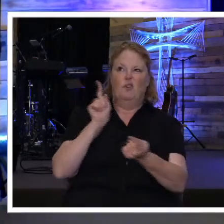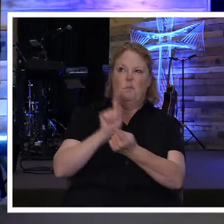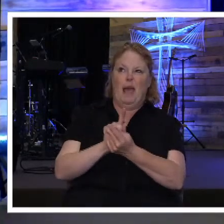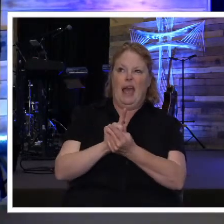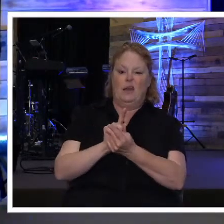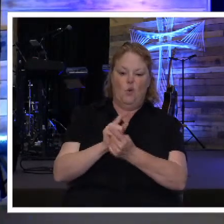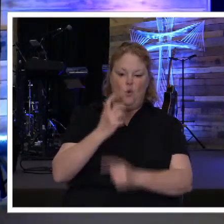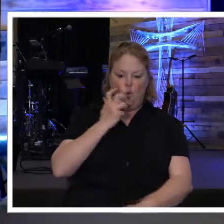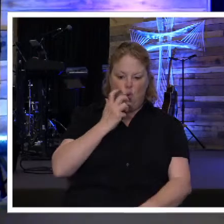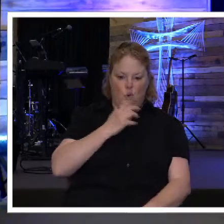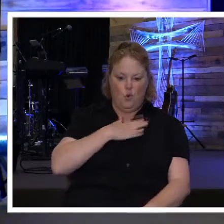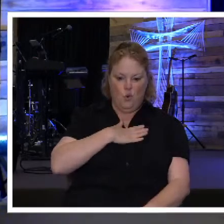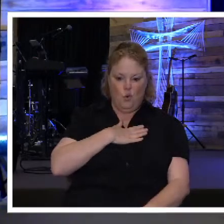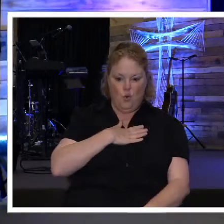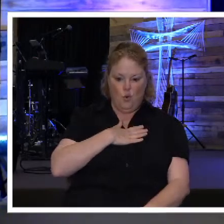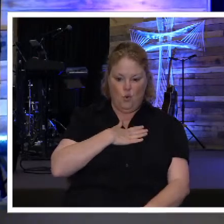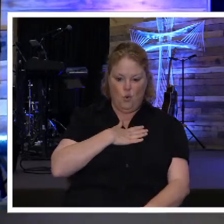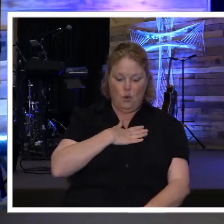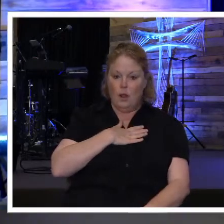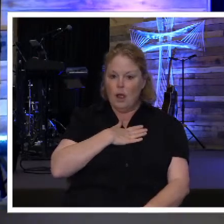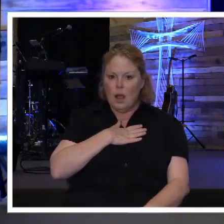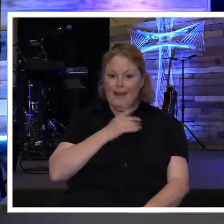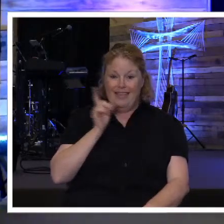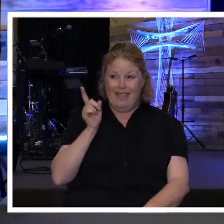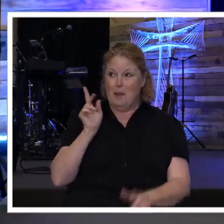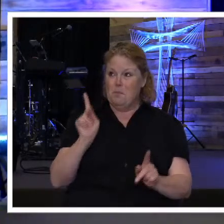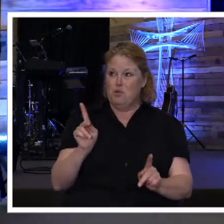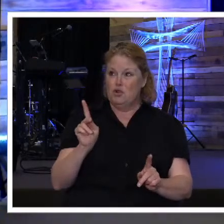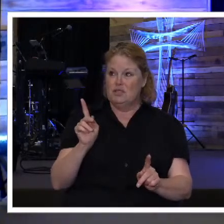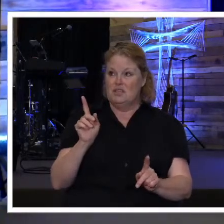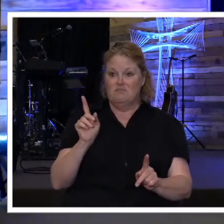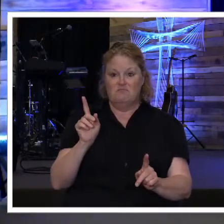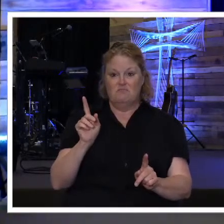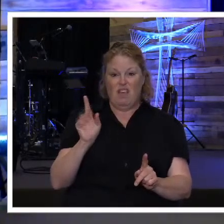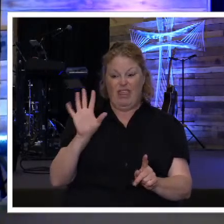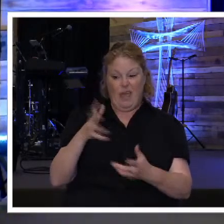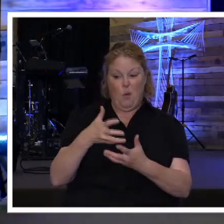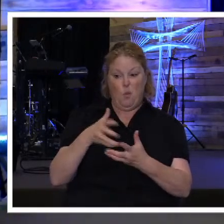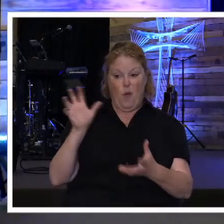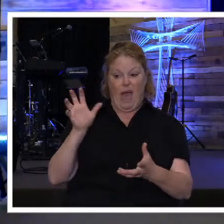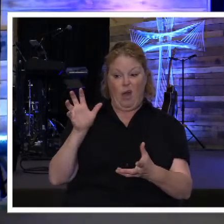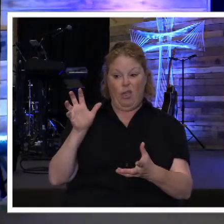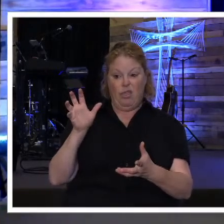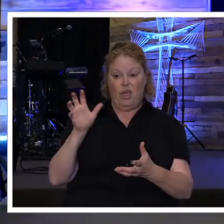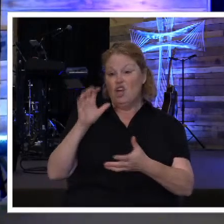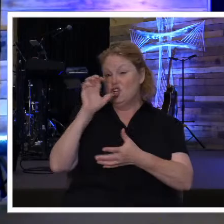but I had sat in the room of somebody who their wealth had taken their humility away.